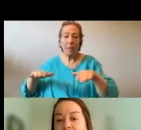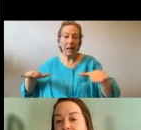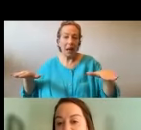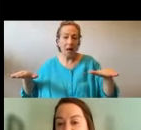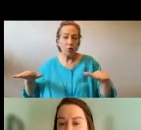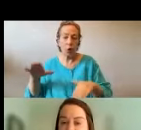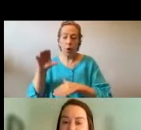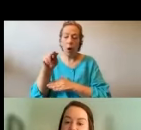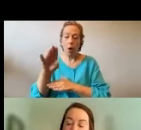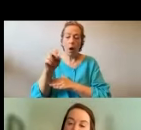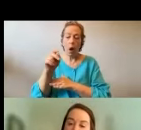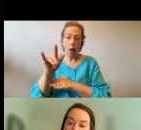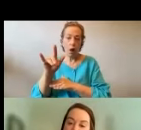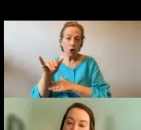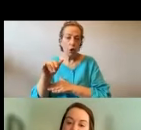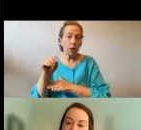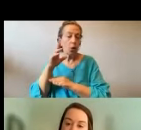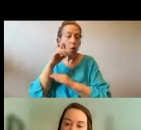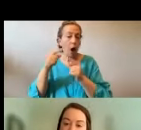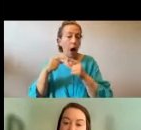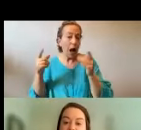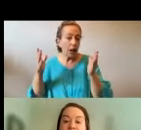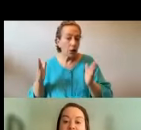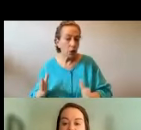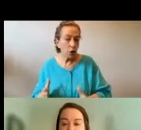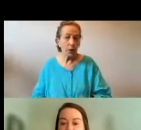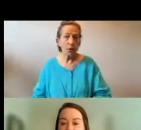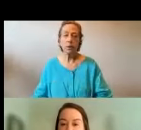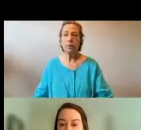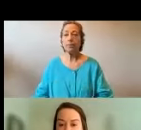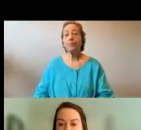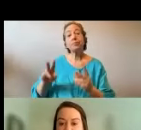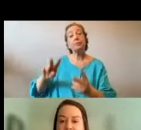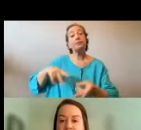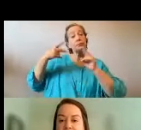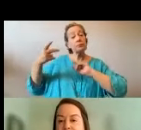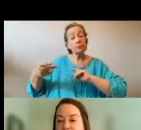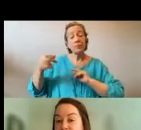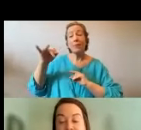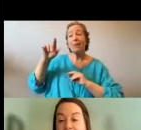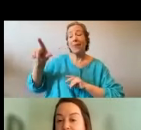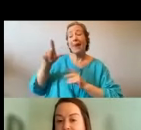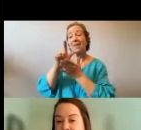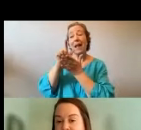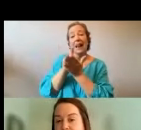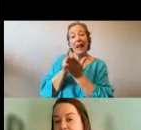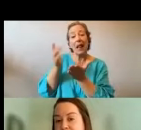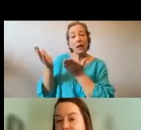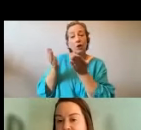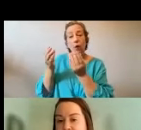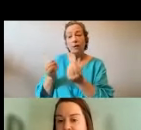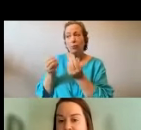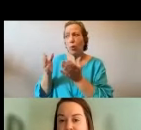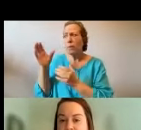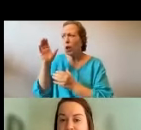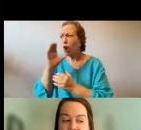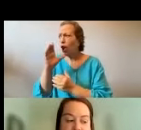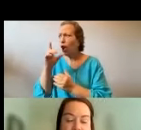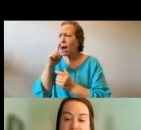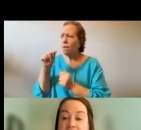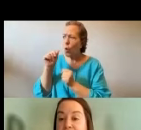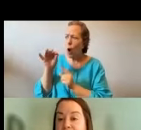But if on the flip side, if a legal services provider is seeking a unique or just an opportunity to